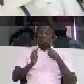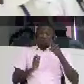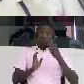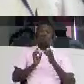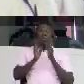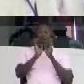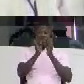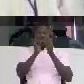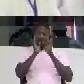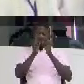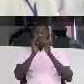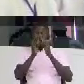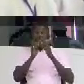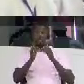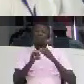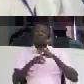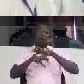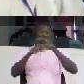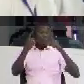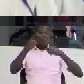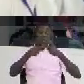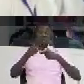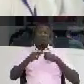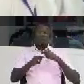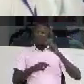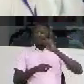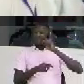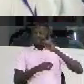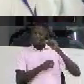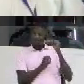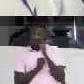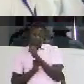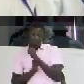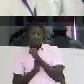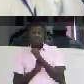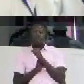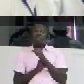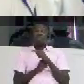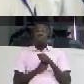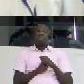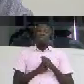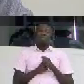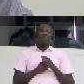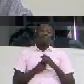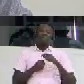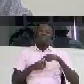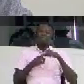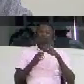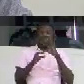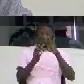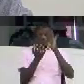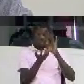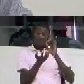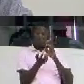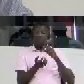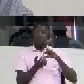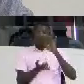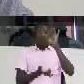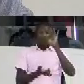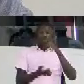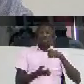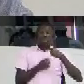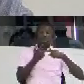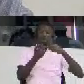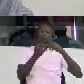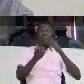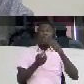publicly testify about being sexually violated are a select few among